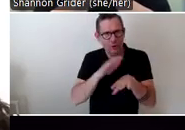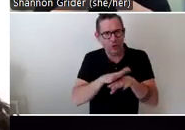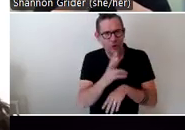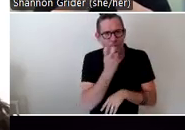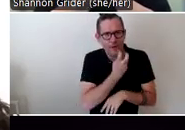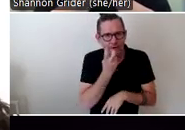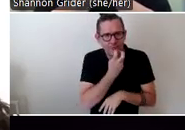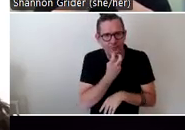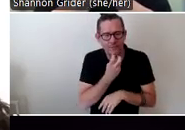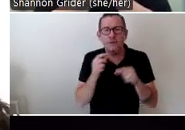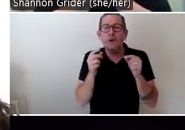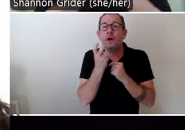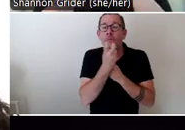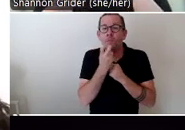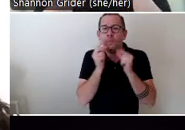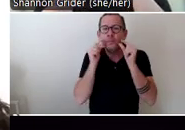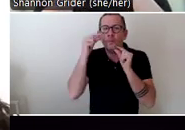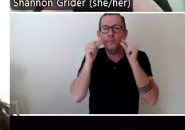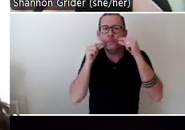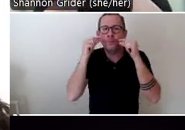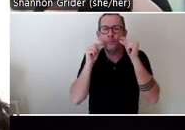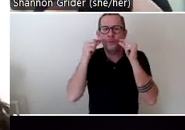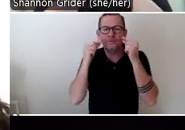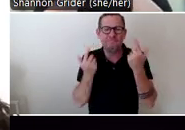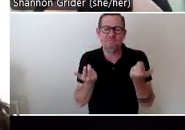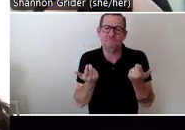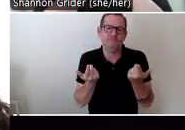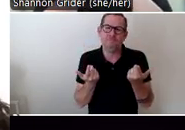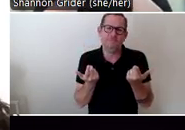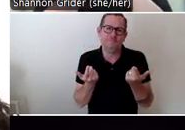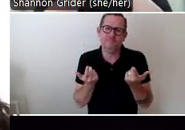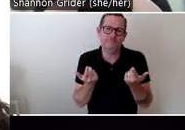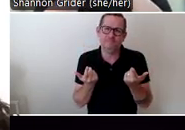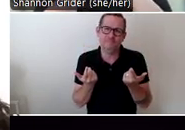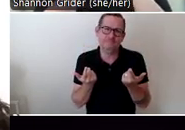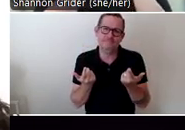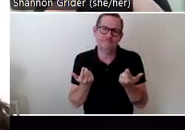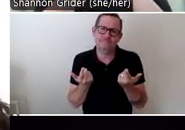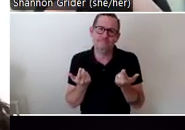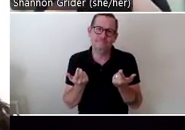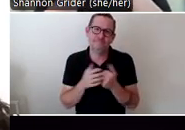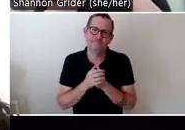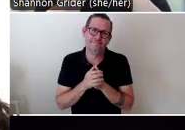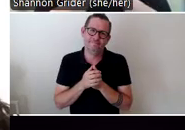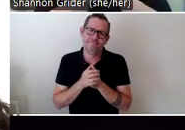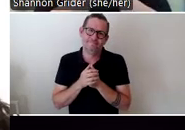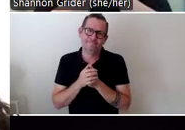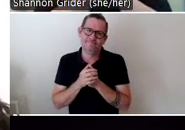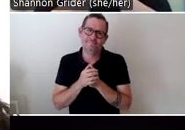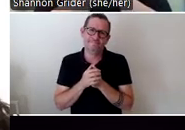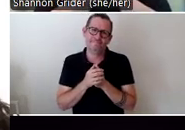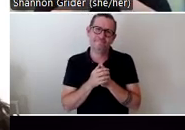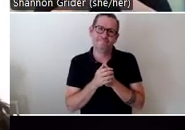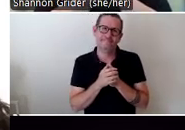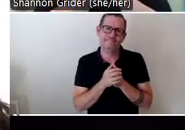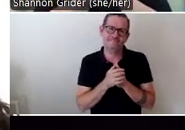I mean, you're focused specifically on the lips, and then you have this visual distraction right off to the sides. It's